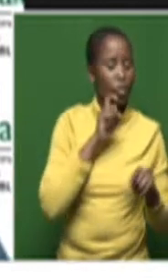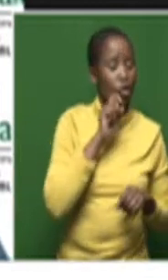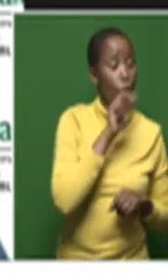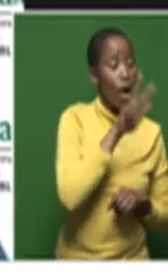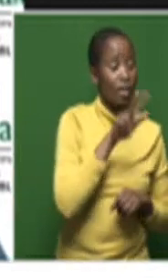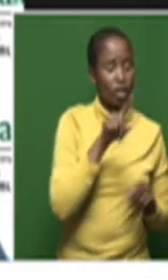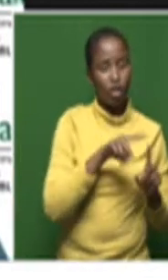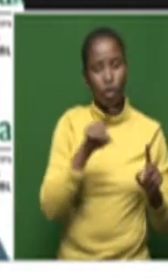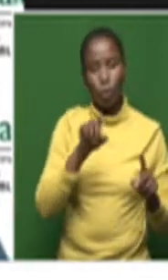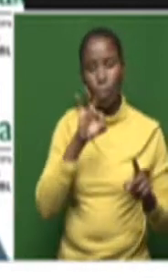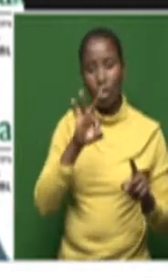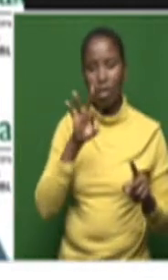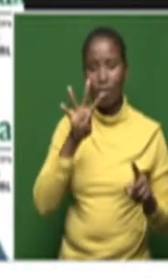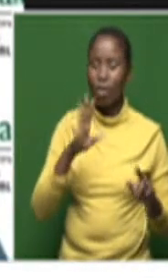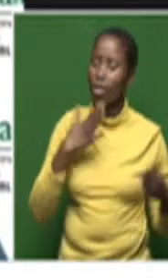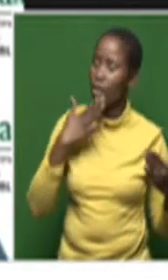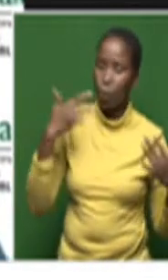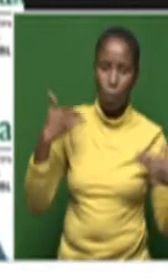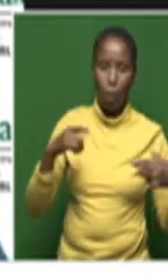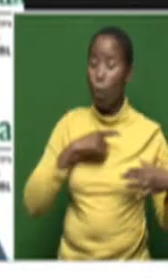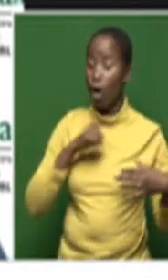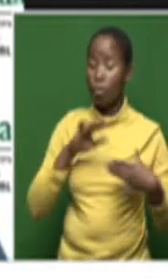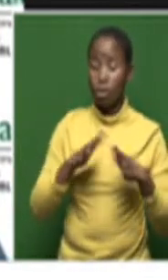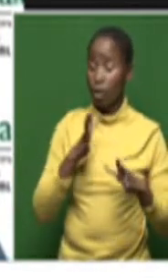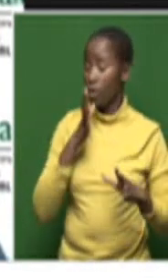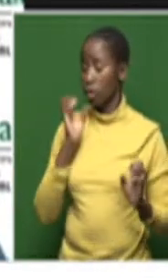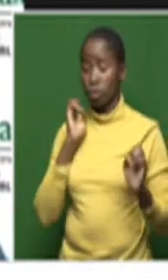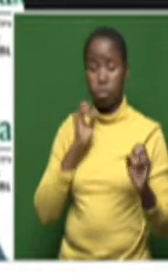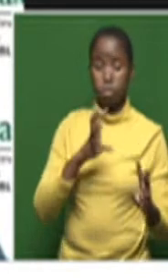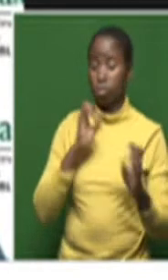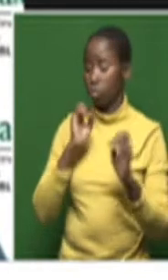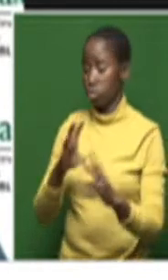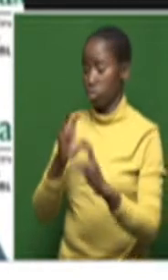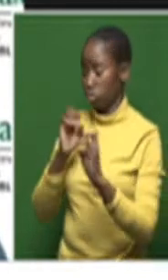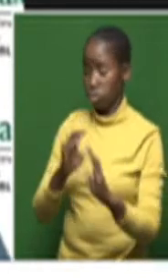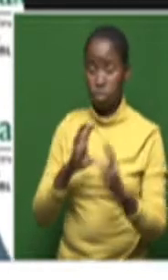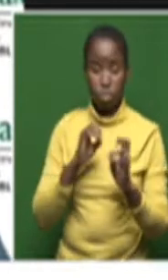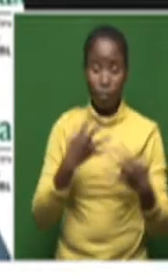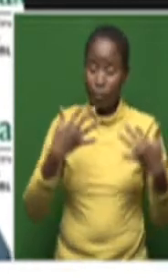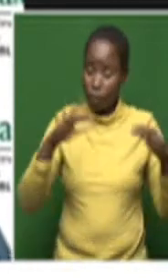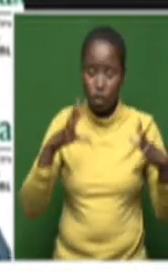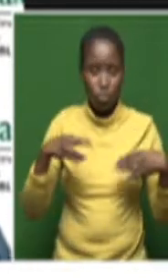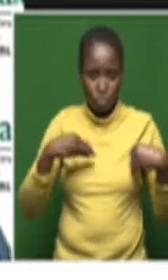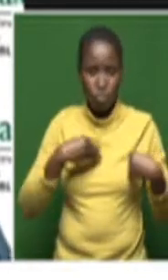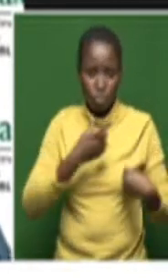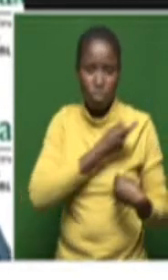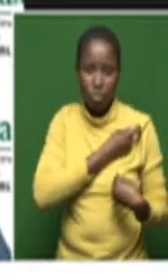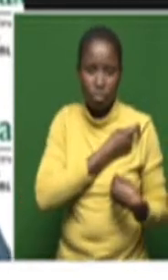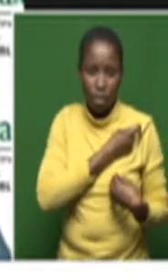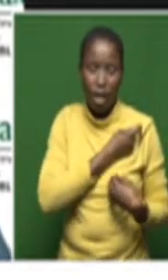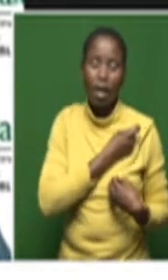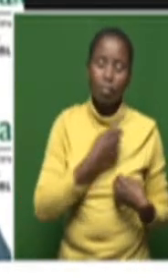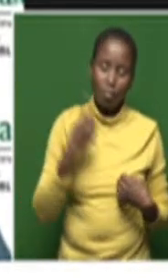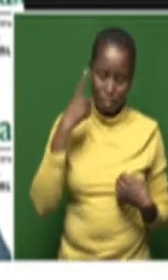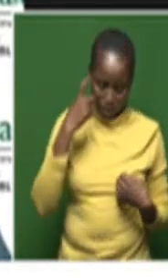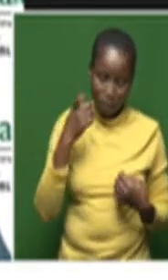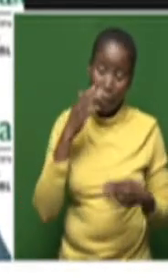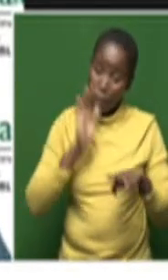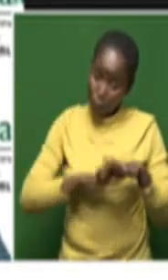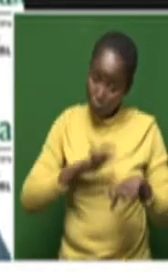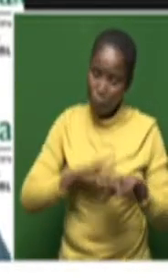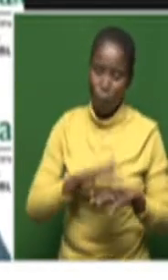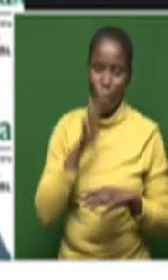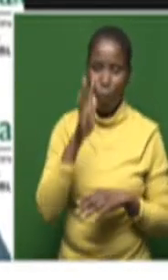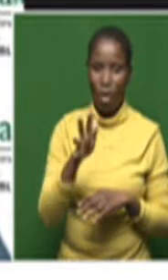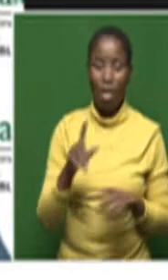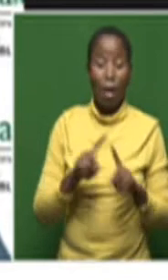Indeed, they heeded our call. They came in numbers. They assisted us to push the numbers to where we are today. And we believe that they will continue coming, not only